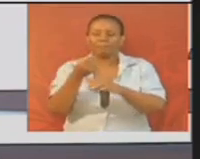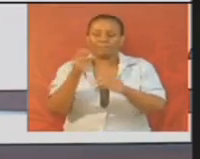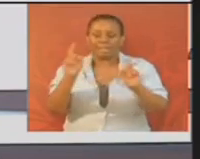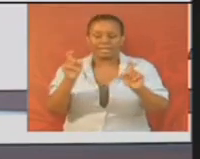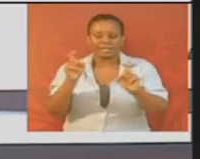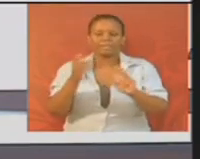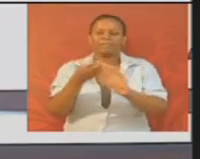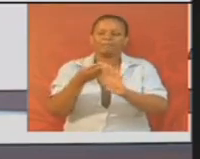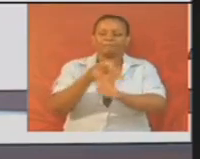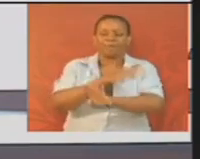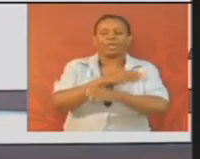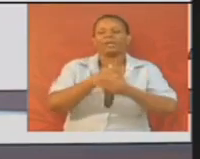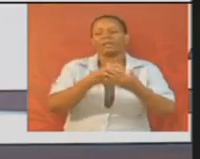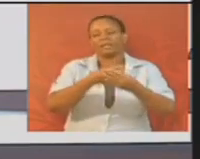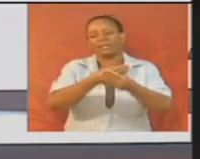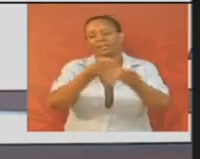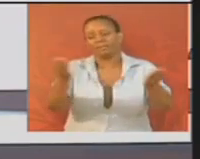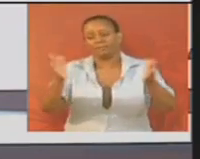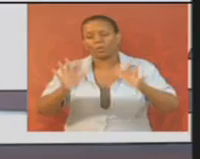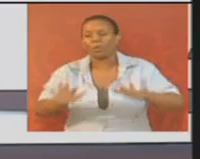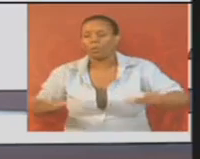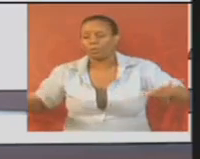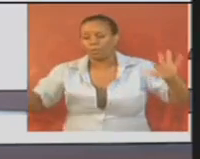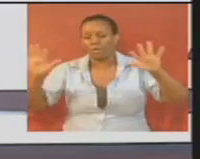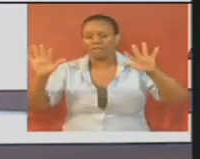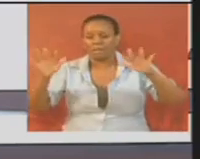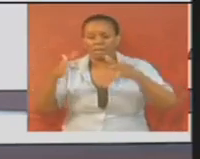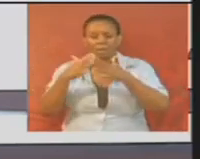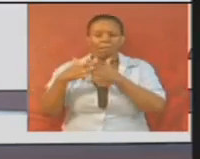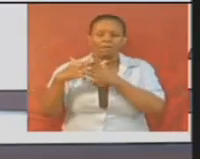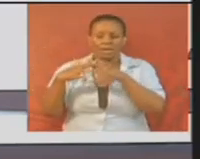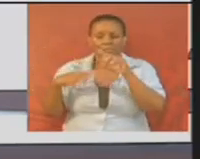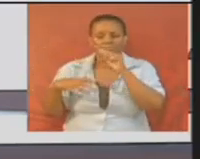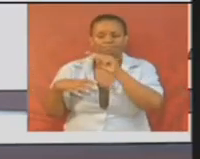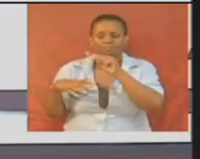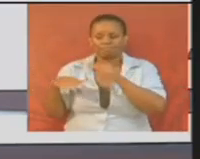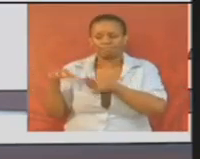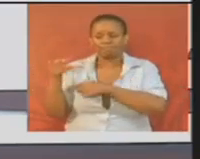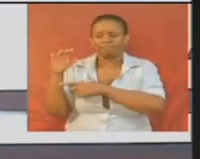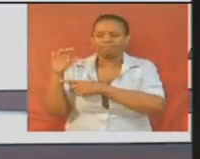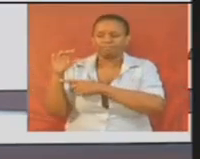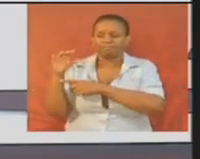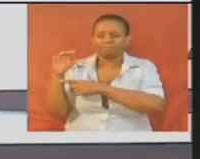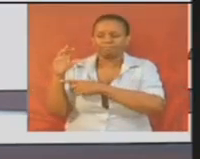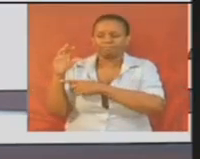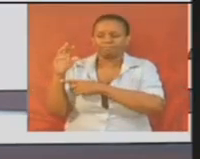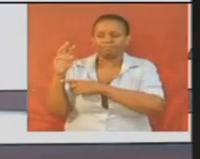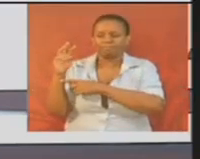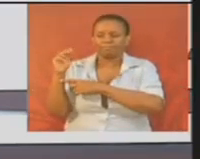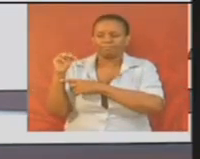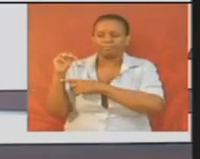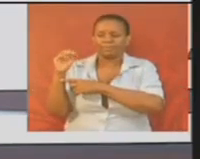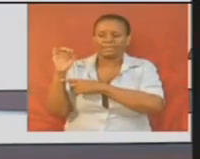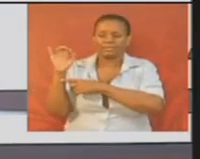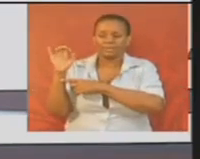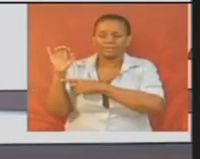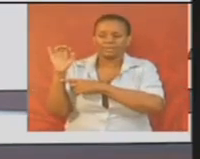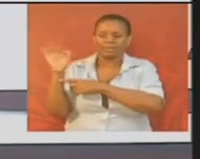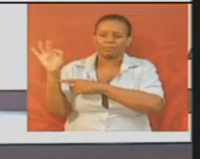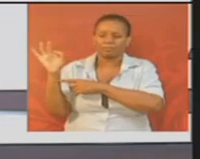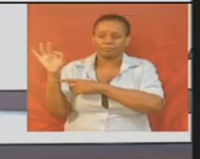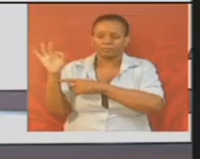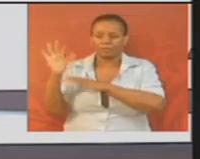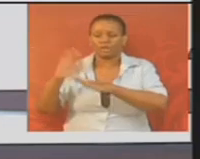American Academy of Pediatrics, the American Academy of Family Physicians, Center of Disease Control and